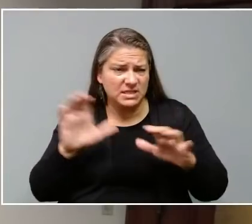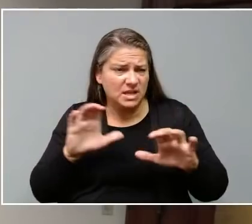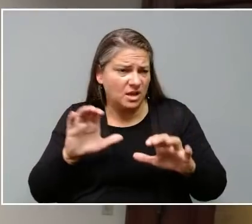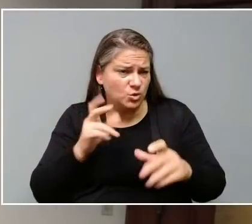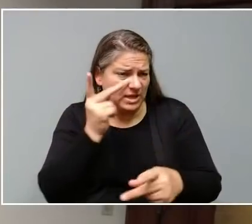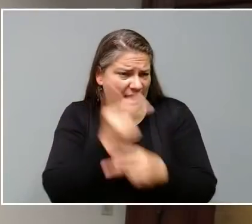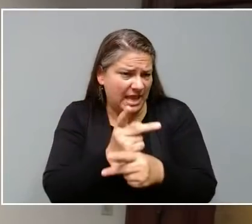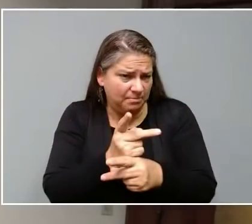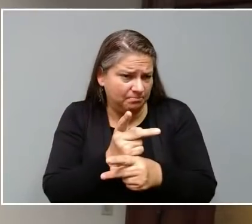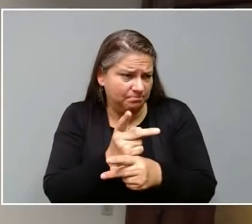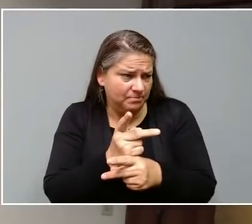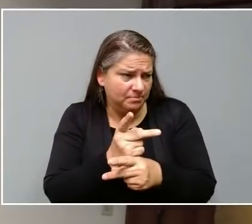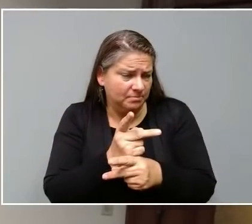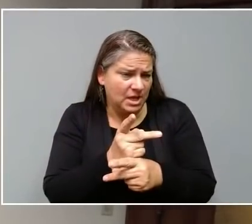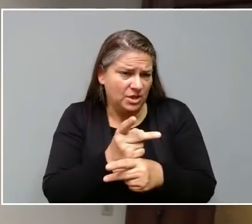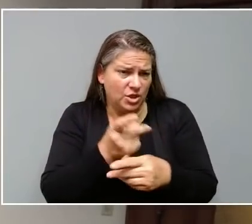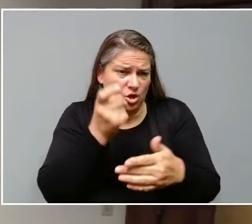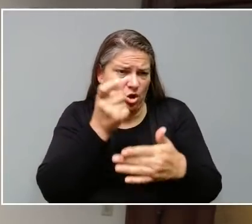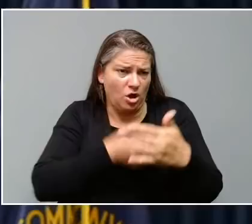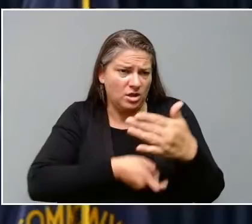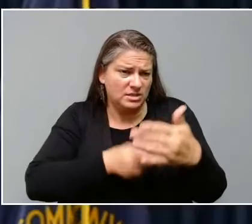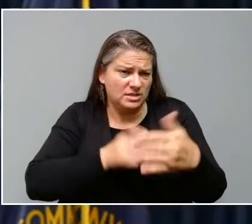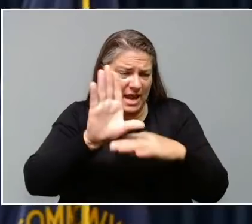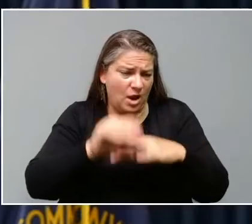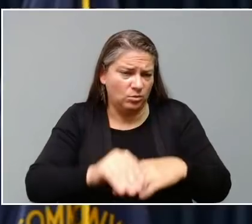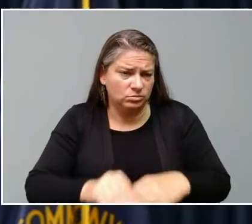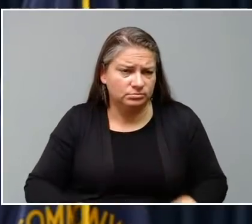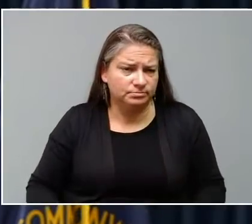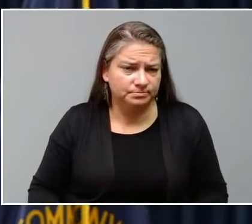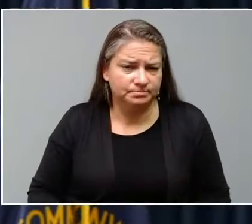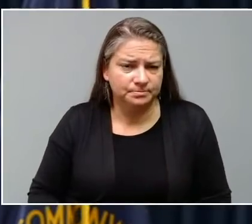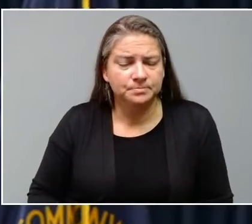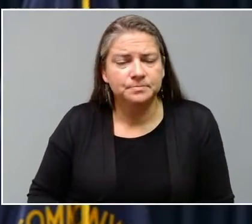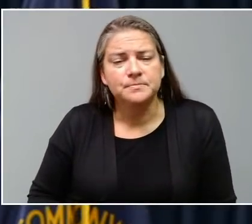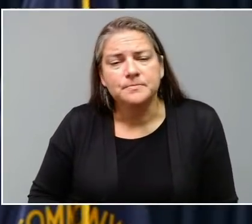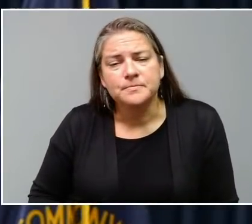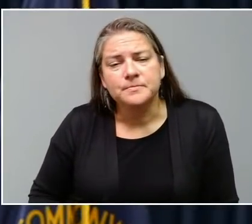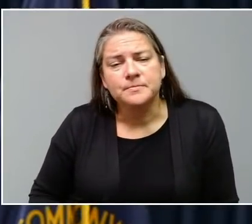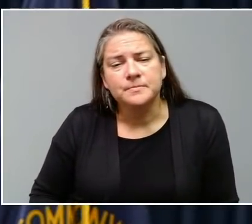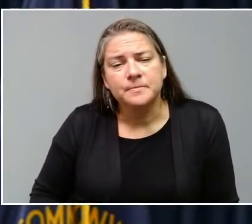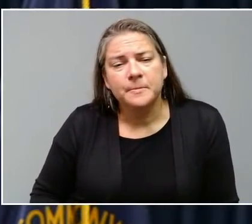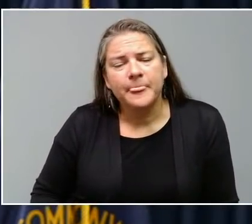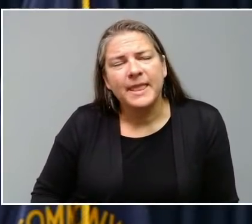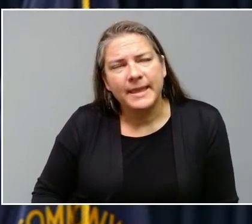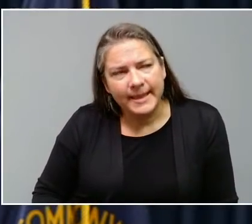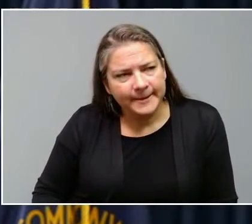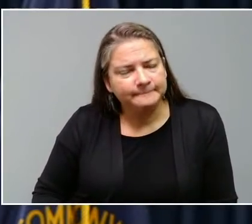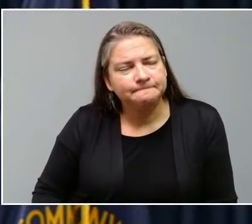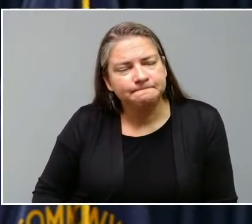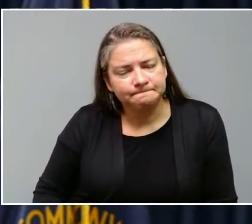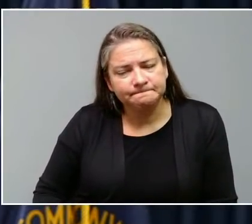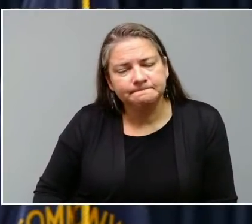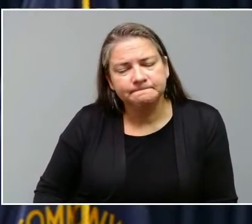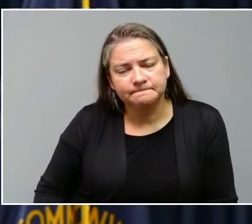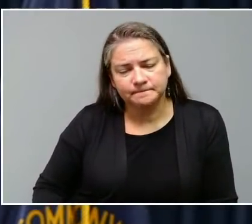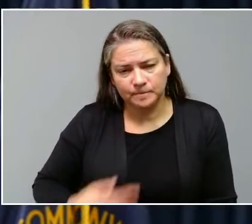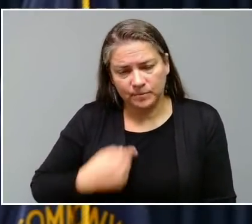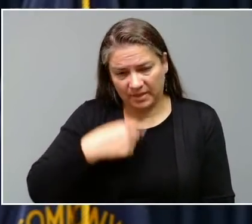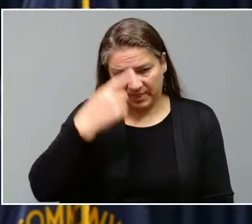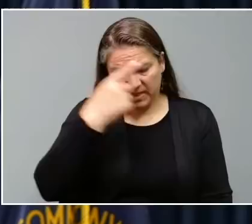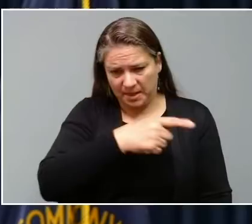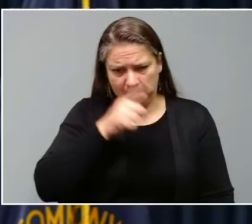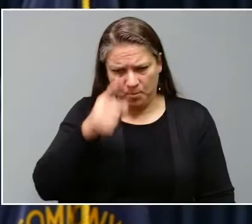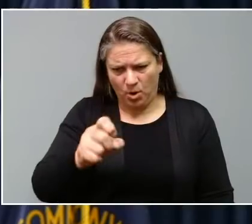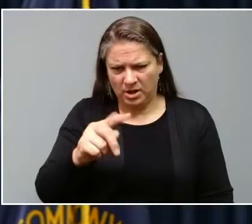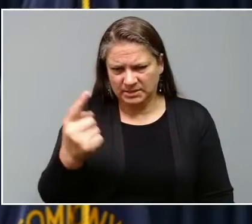of staying in touch down? Yeah, I think the reporting pointed out something that ought to